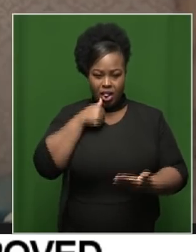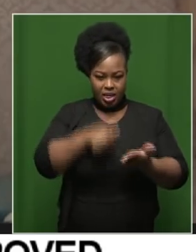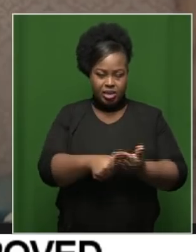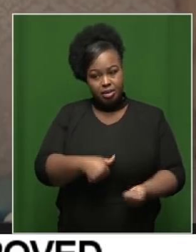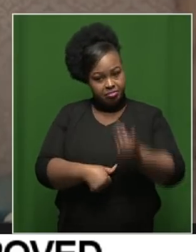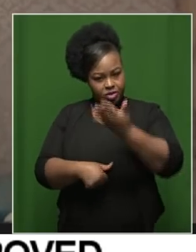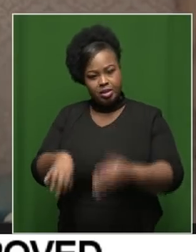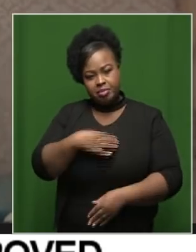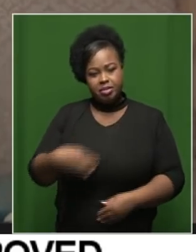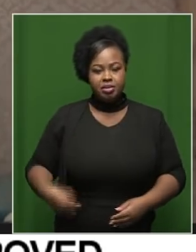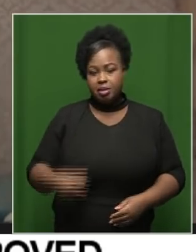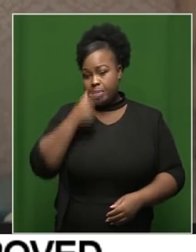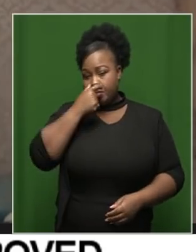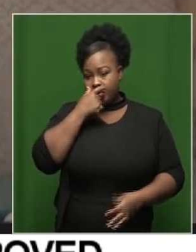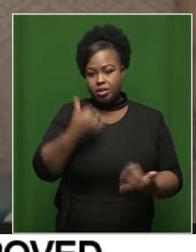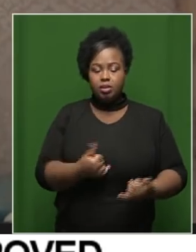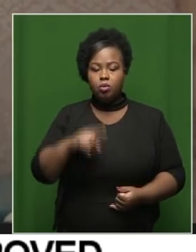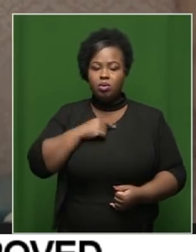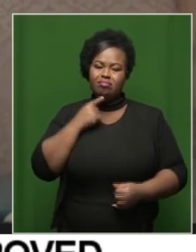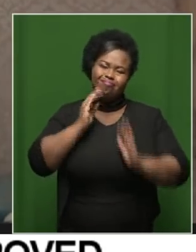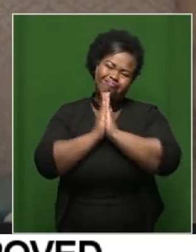an open letter to President Cyril Ramaphosa